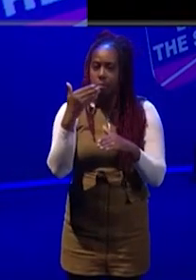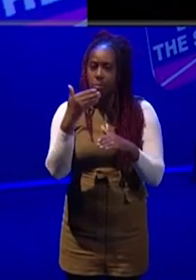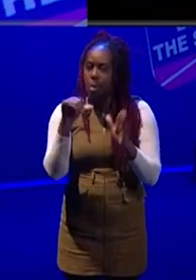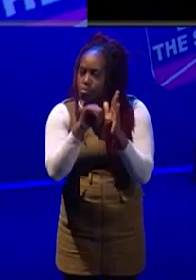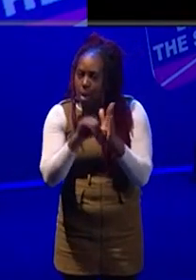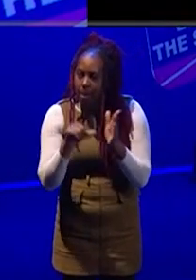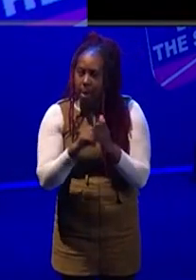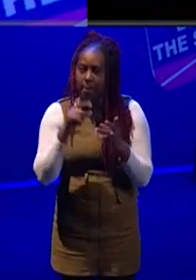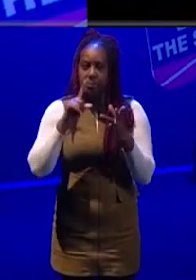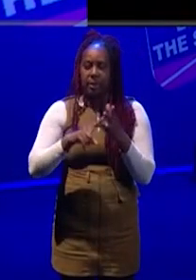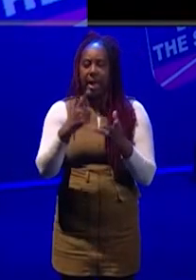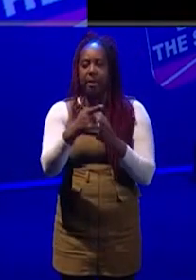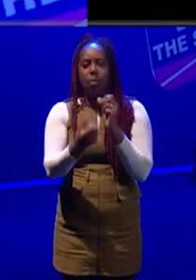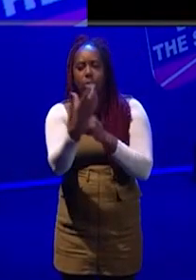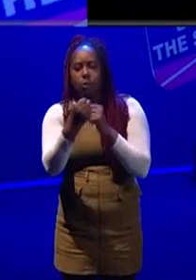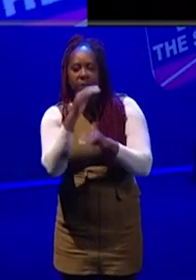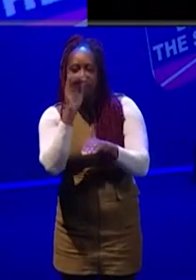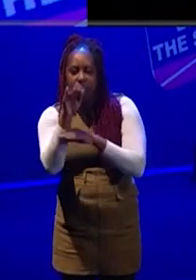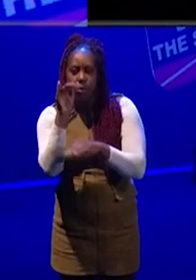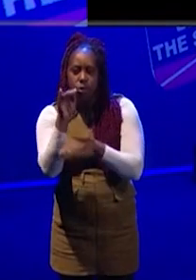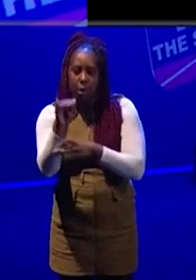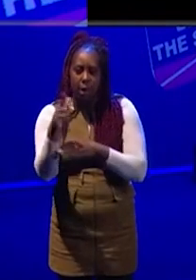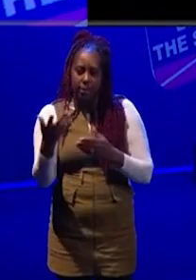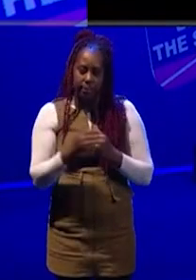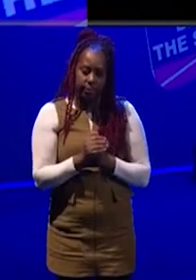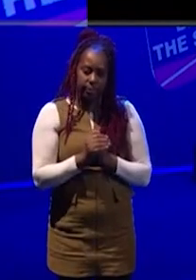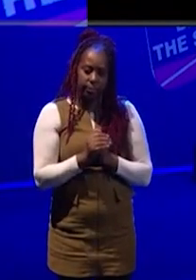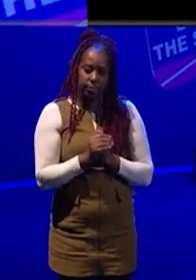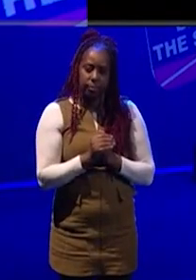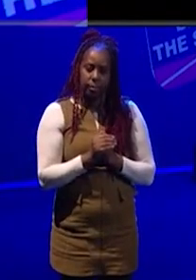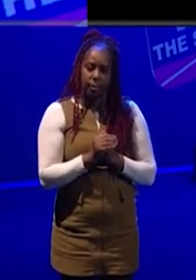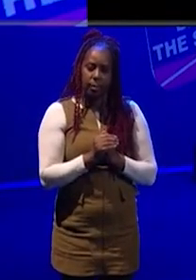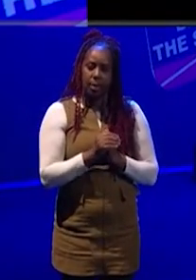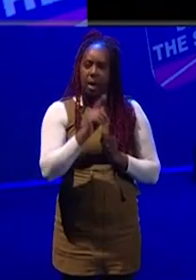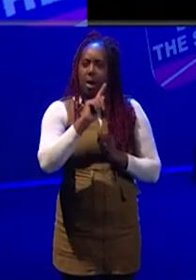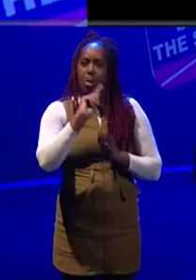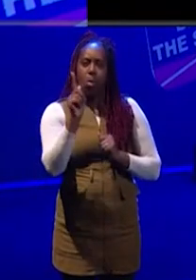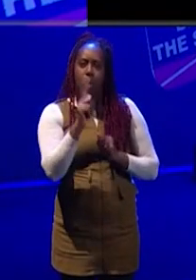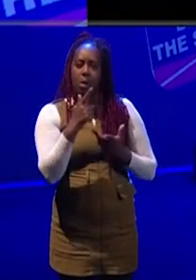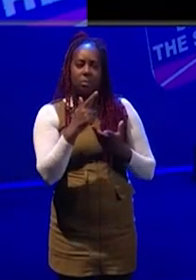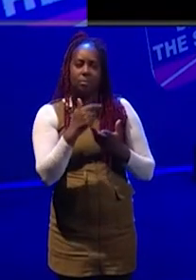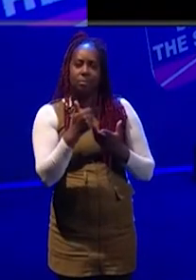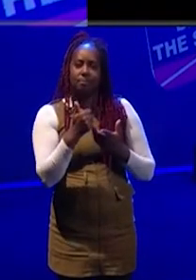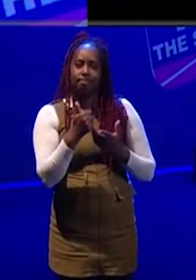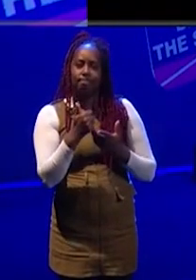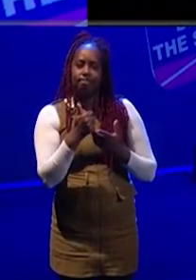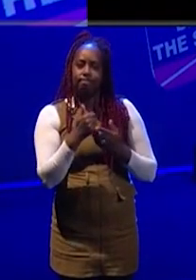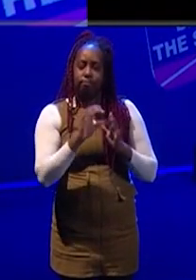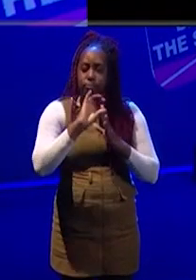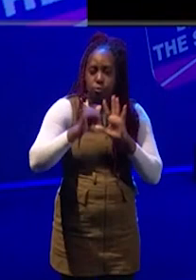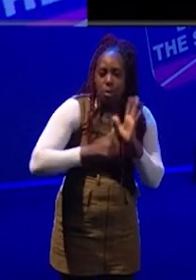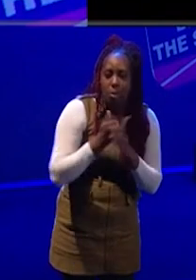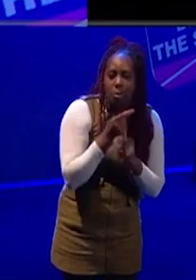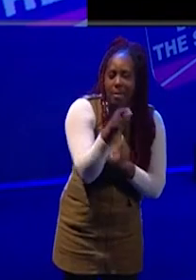can be in the future. Yeah. So thank you. Riding off the back of that, what schemes, campaigns and conversations have you had